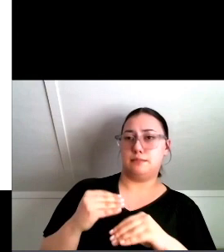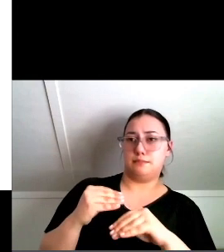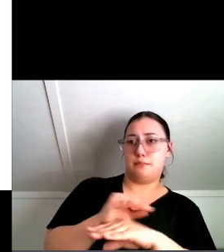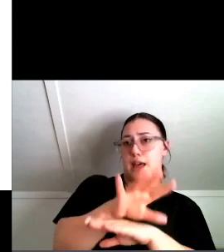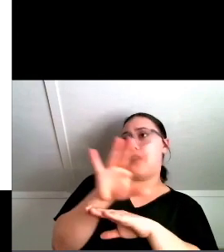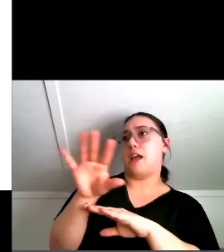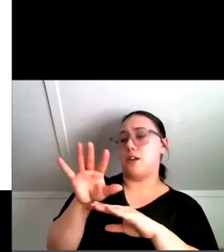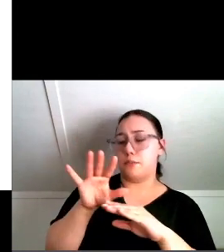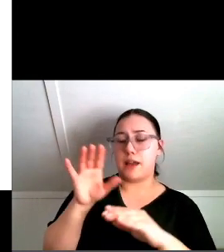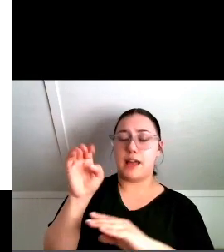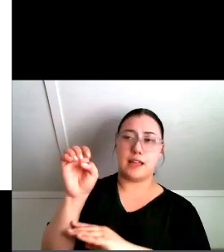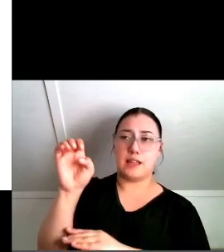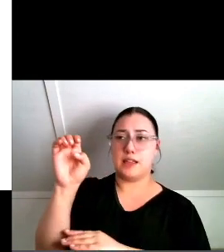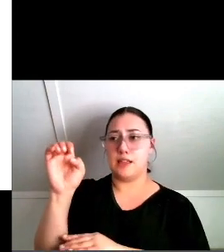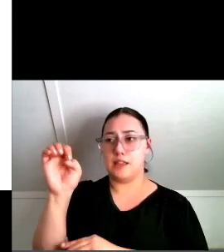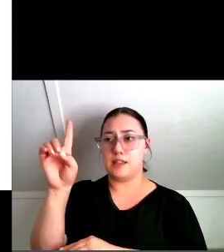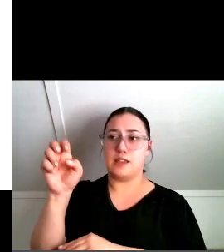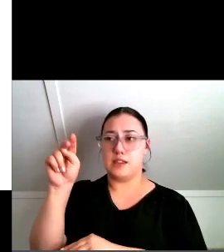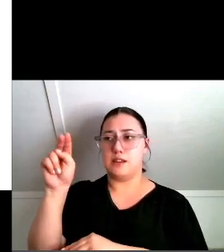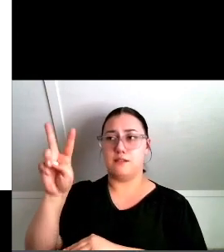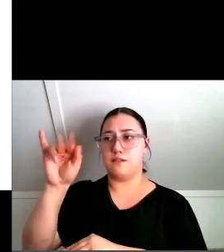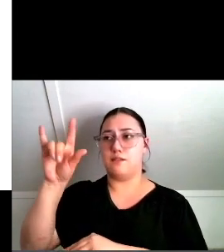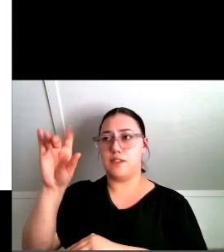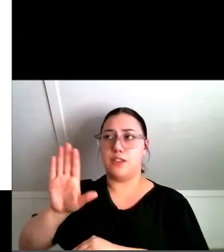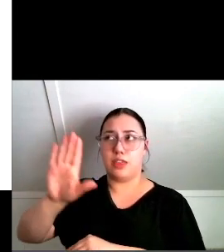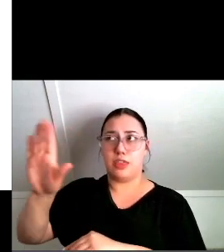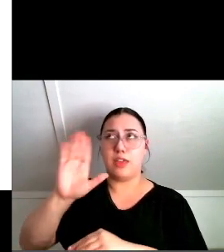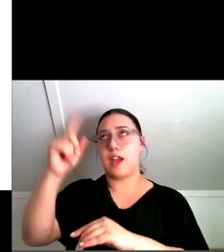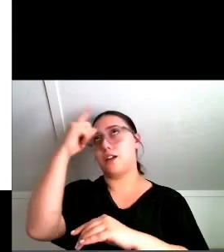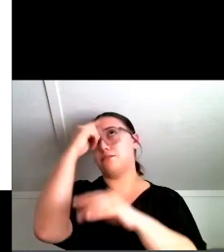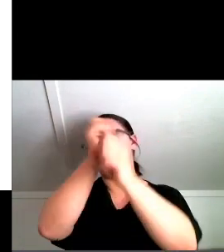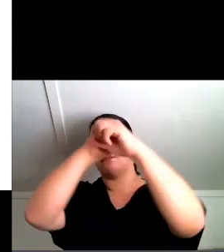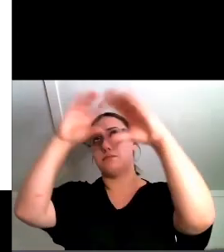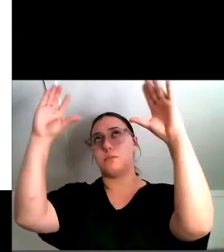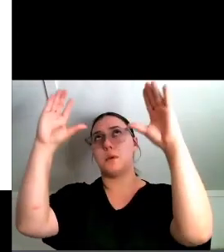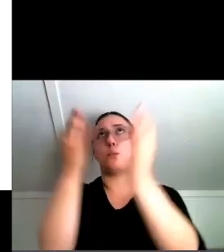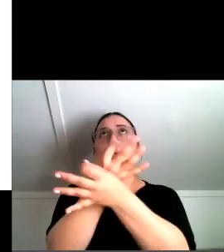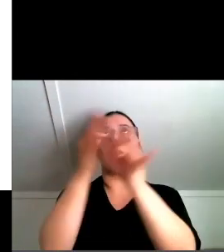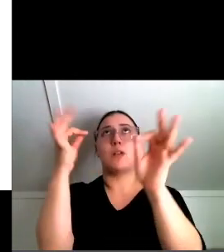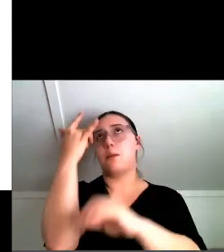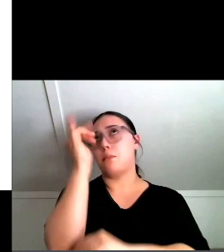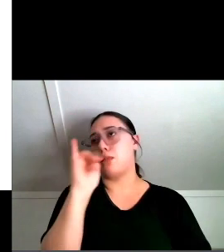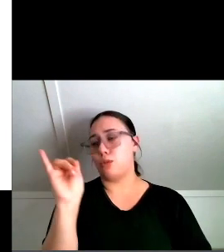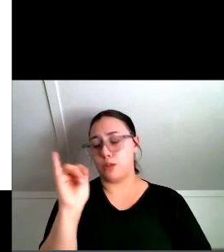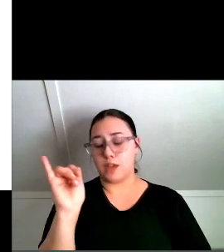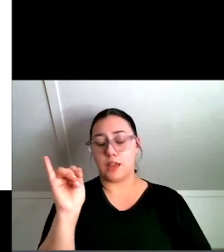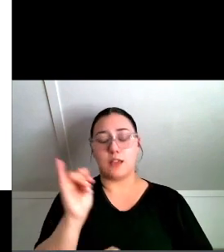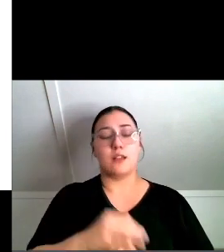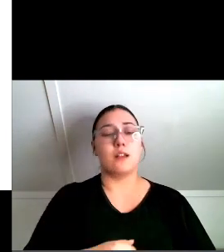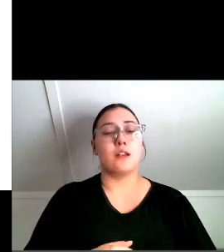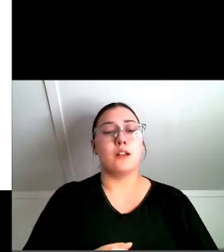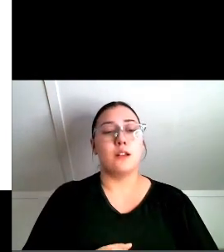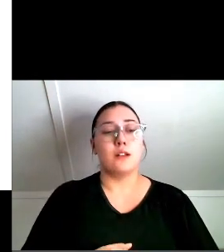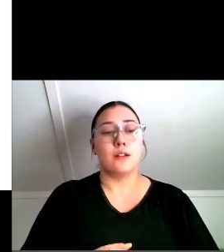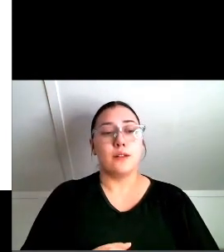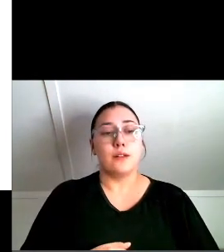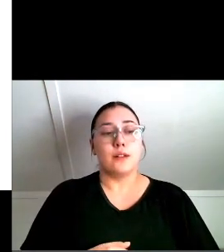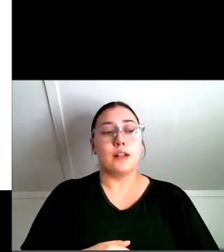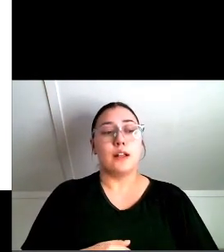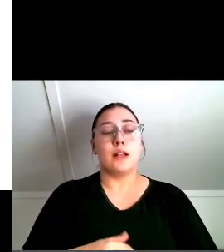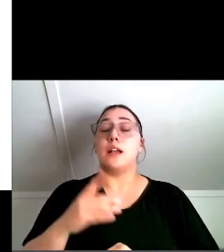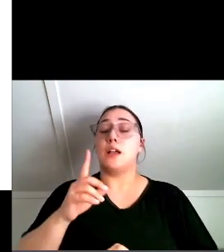Eatonville, sort of like vision of freedom. And indeed, one of the things that's really important is that Mary McLeod